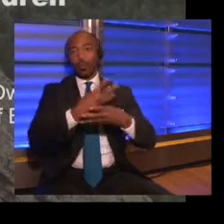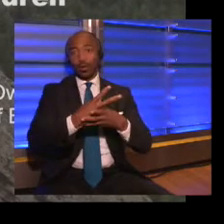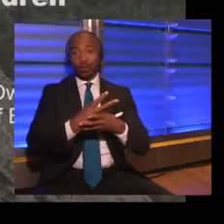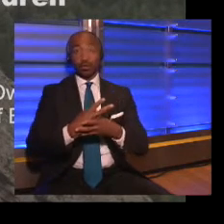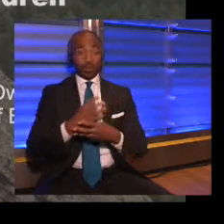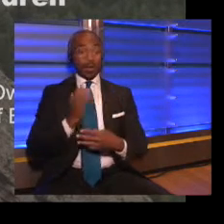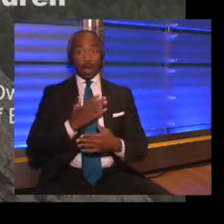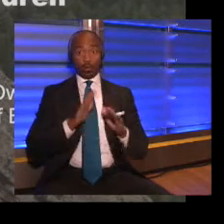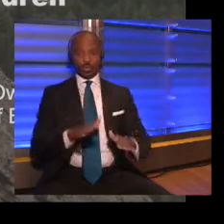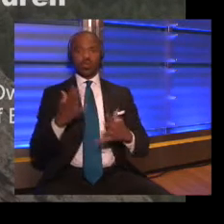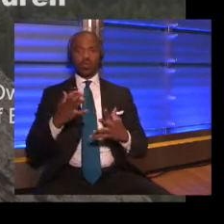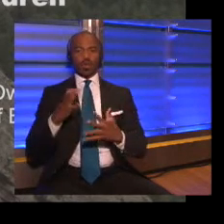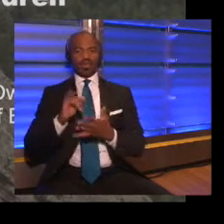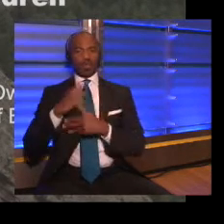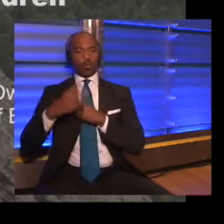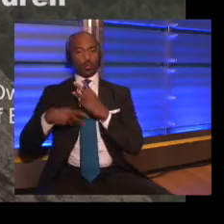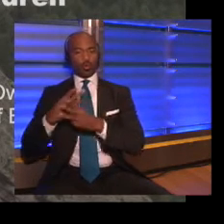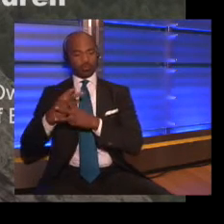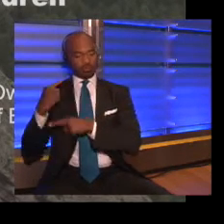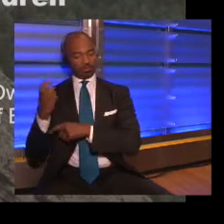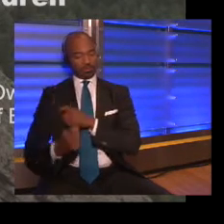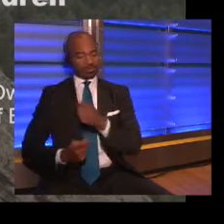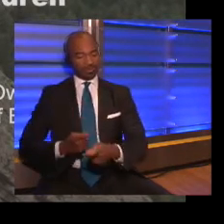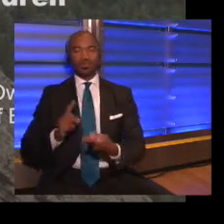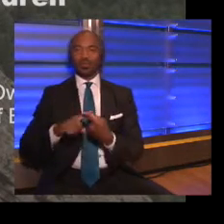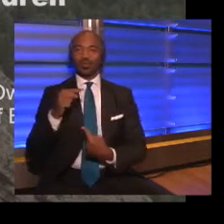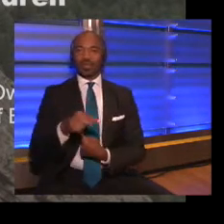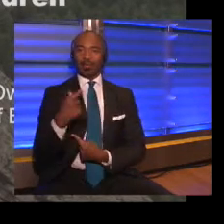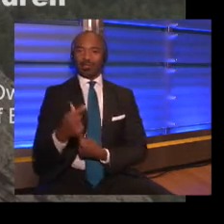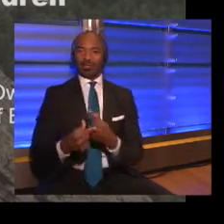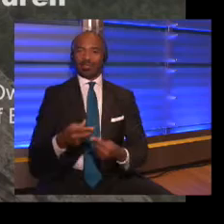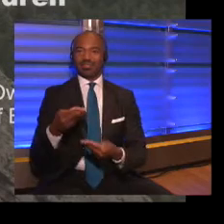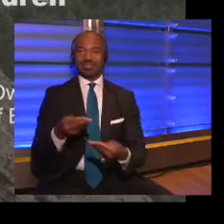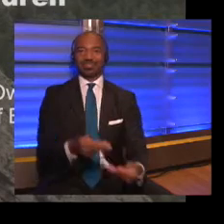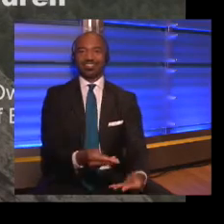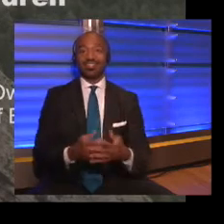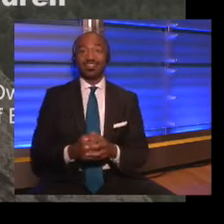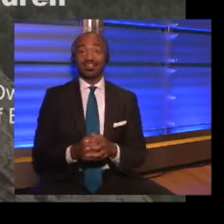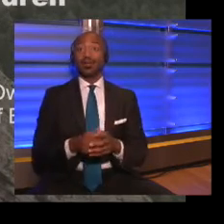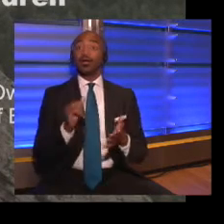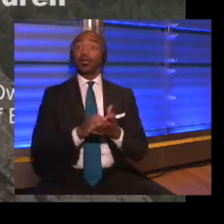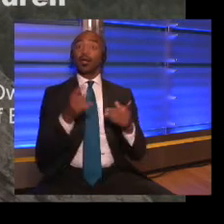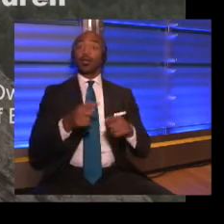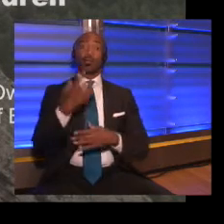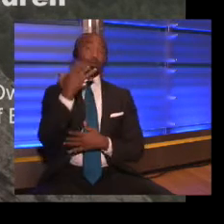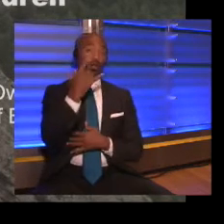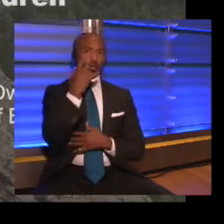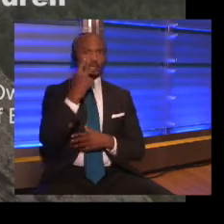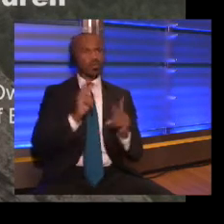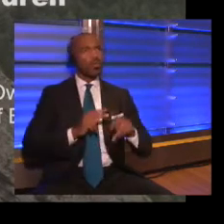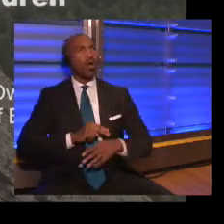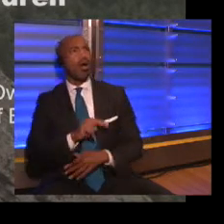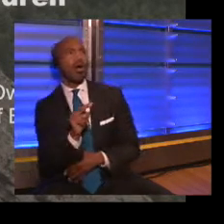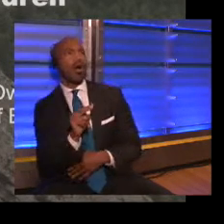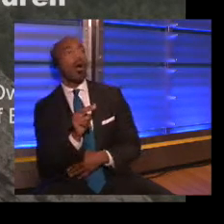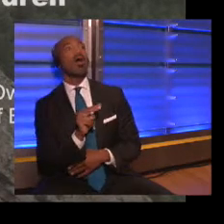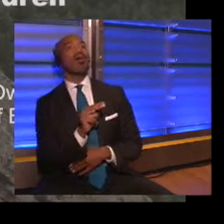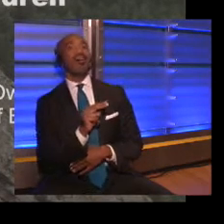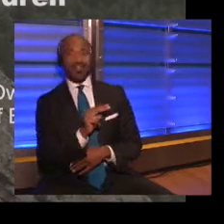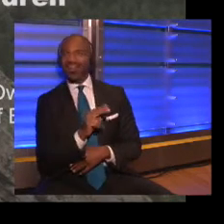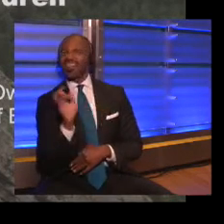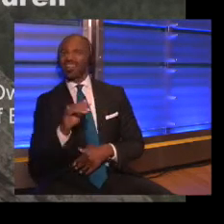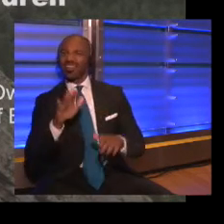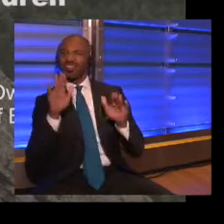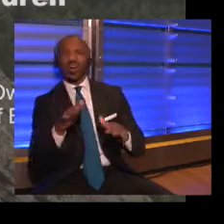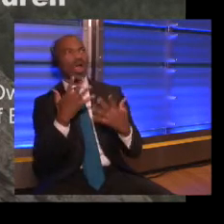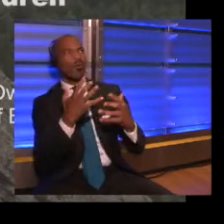to our children. And the power in this came from the fact that people looked at this, and not only they'd say, yeah, that's